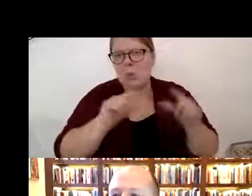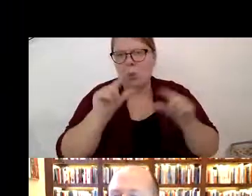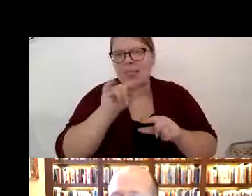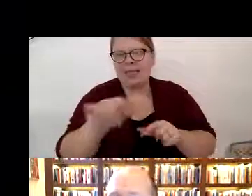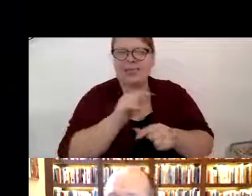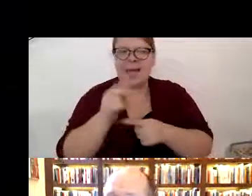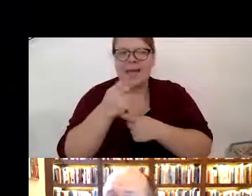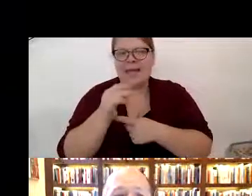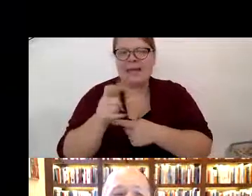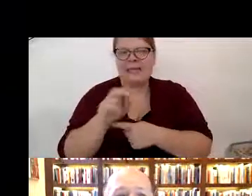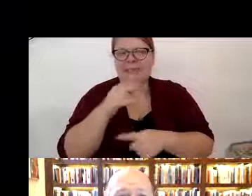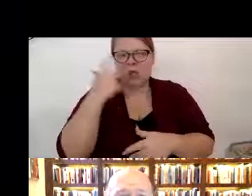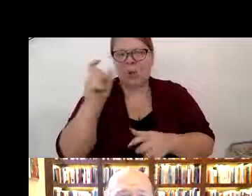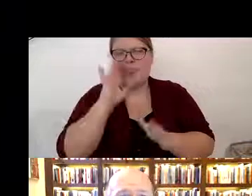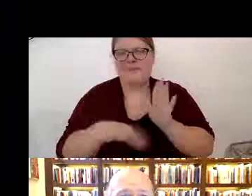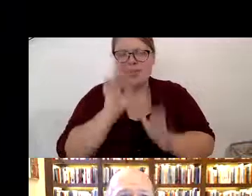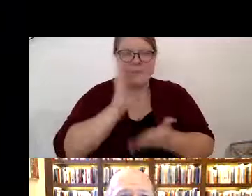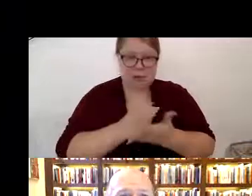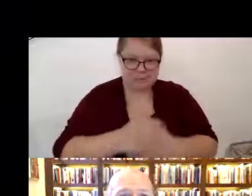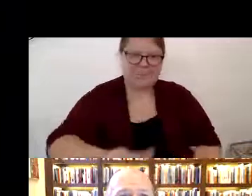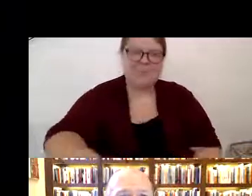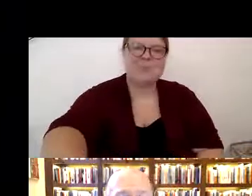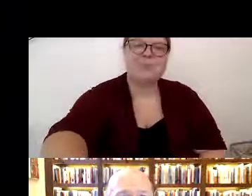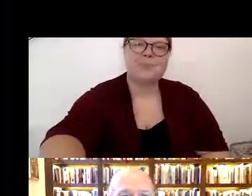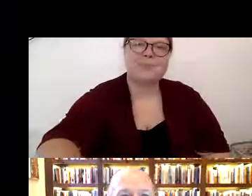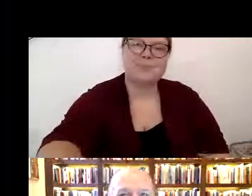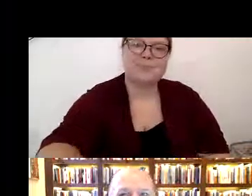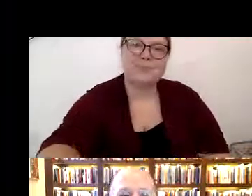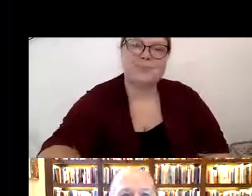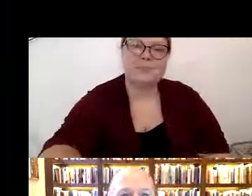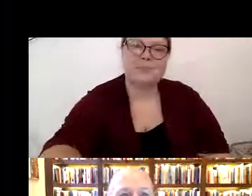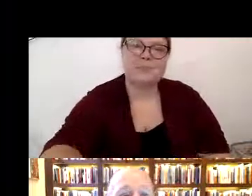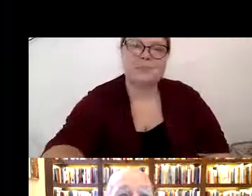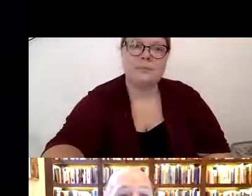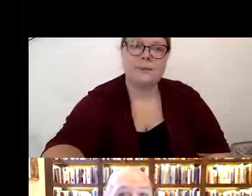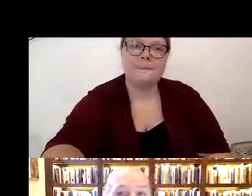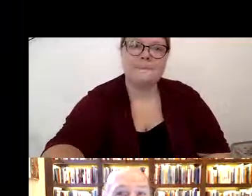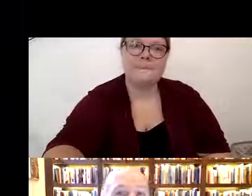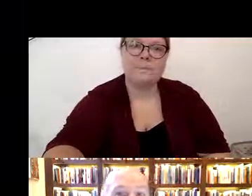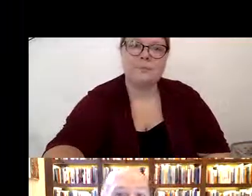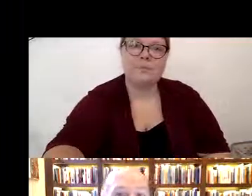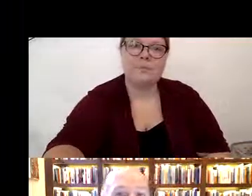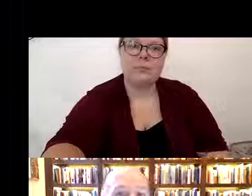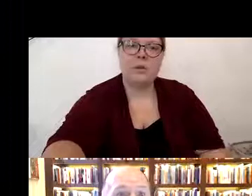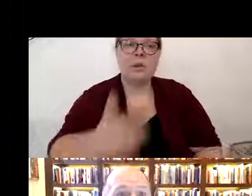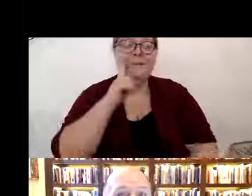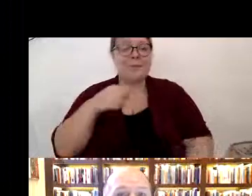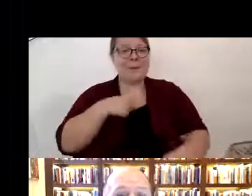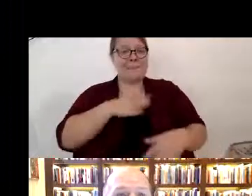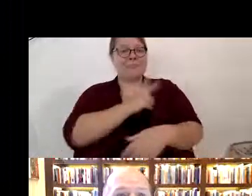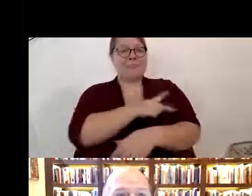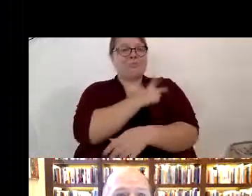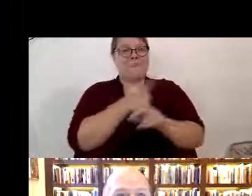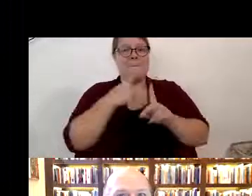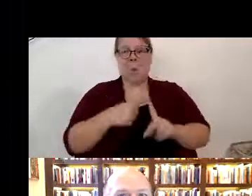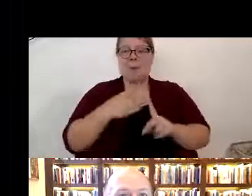can find it. The point that I make out for my patients is that, like, mindfulness is like the hidden tiger.